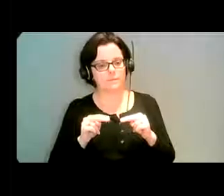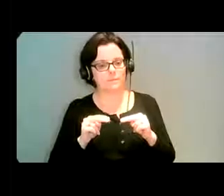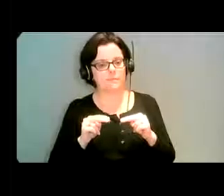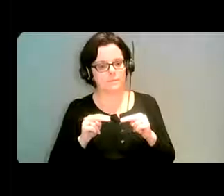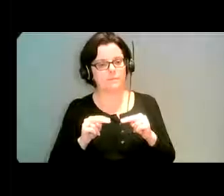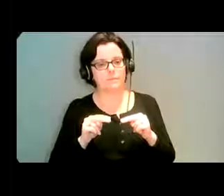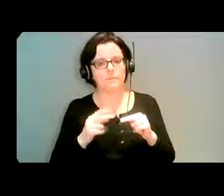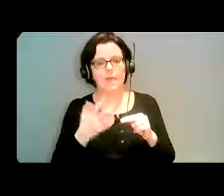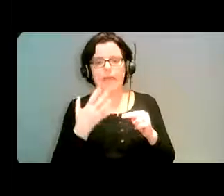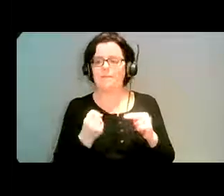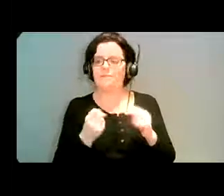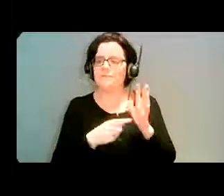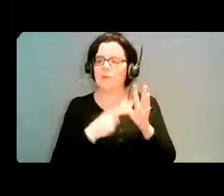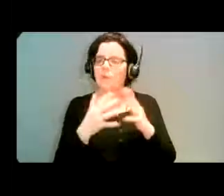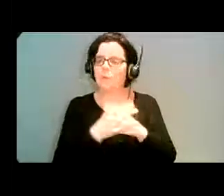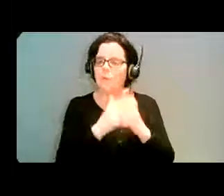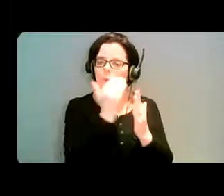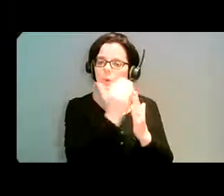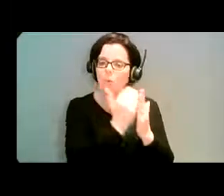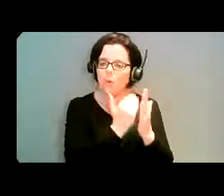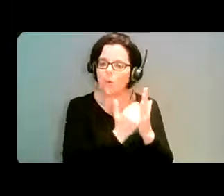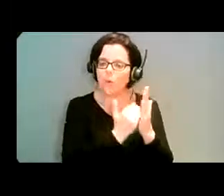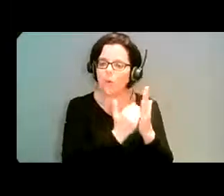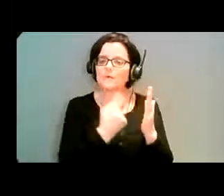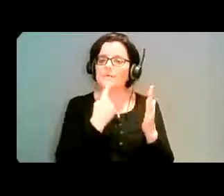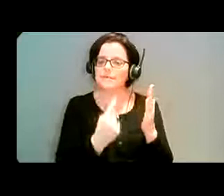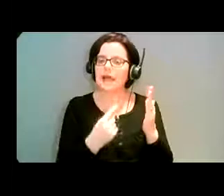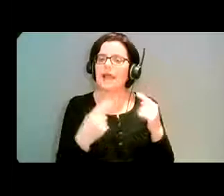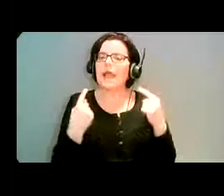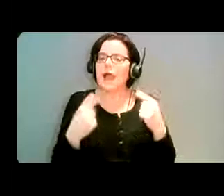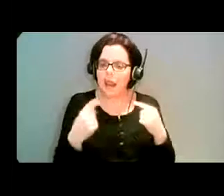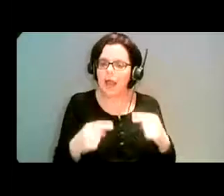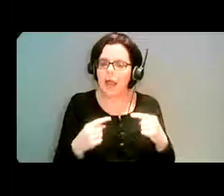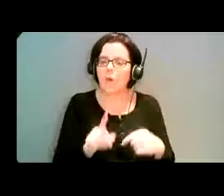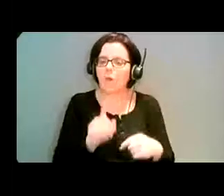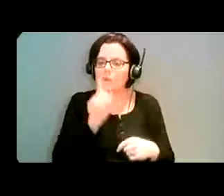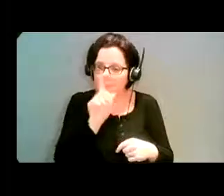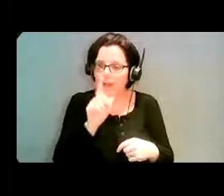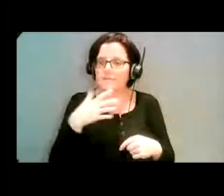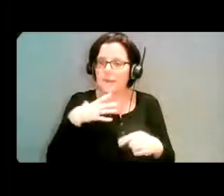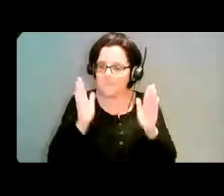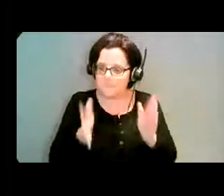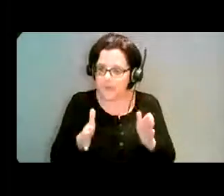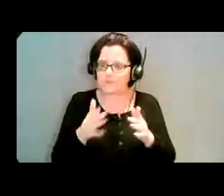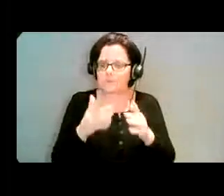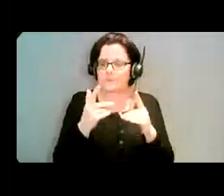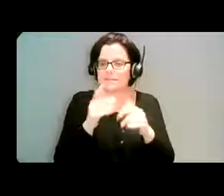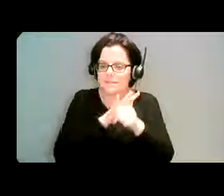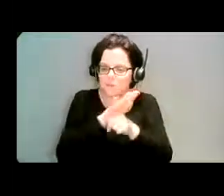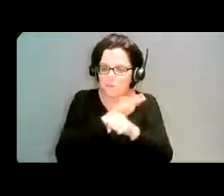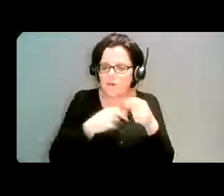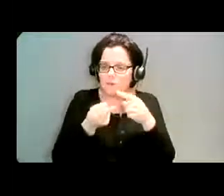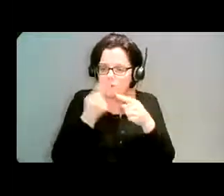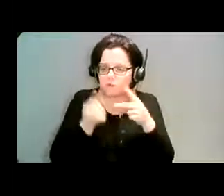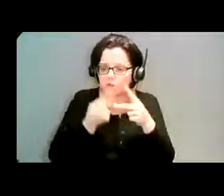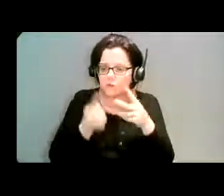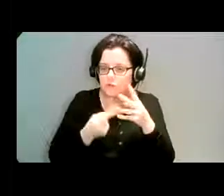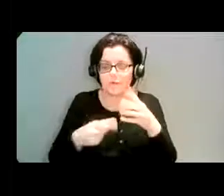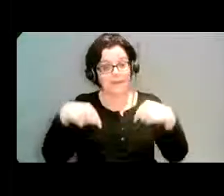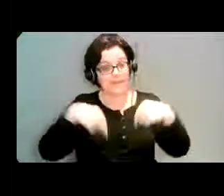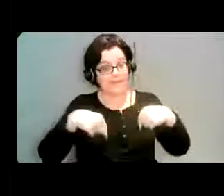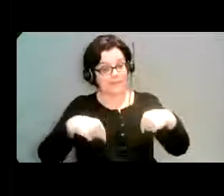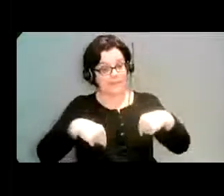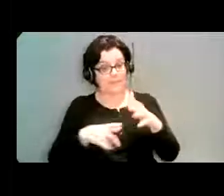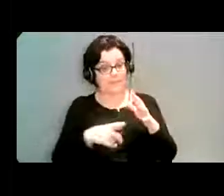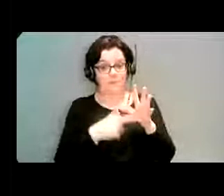specific bits in regulations which say yes, you can, but these are conditions that you have to meet to do that. Here there